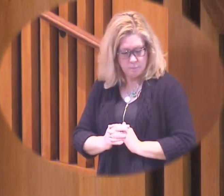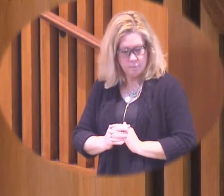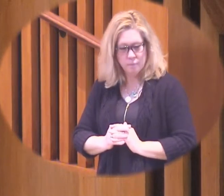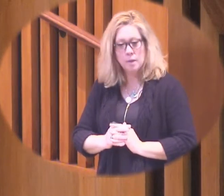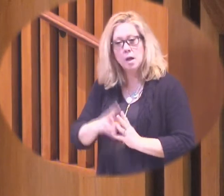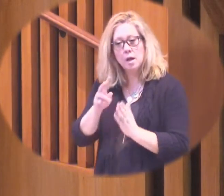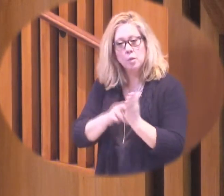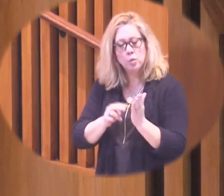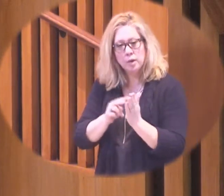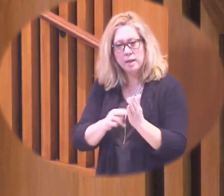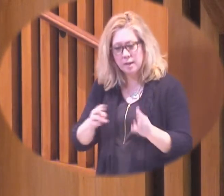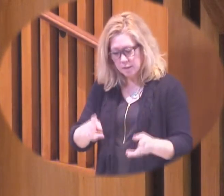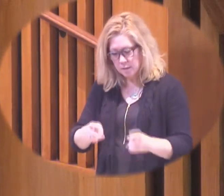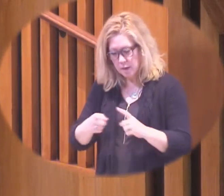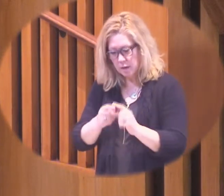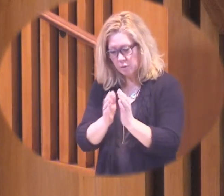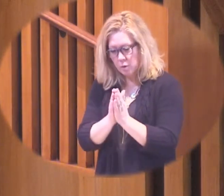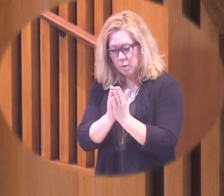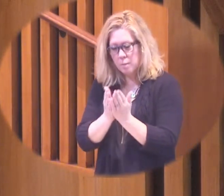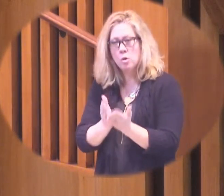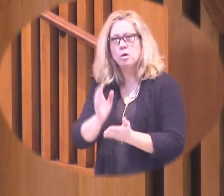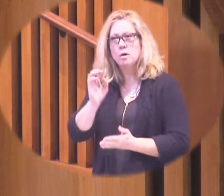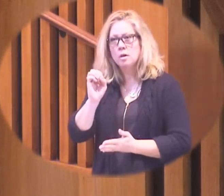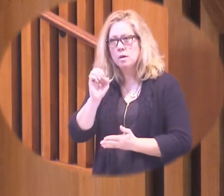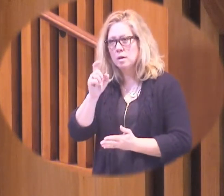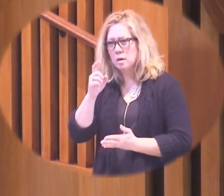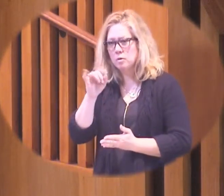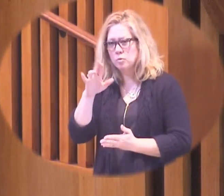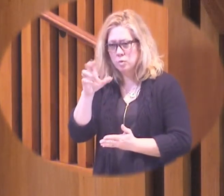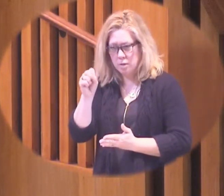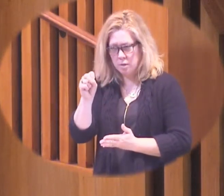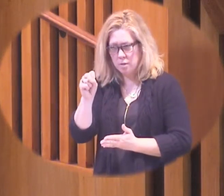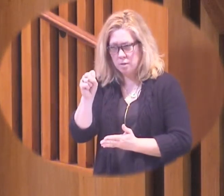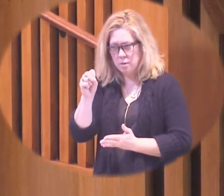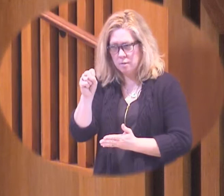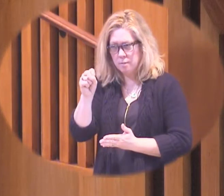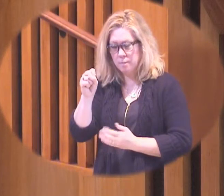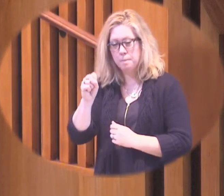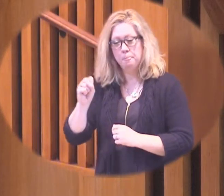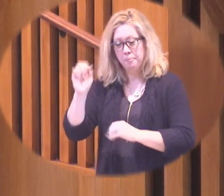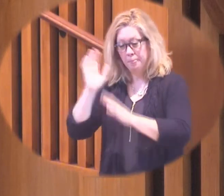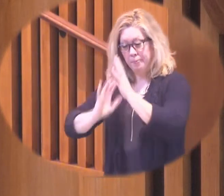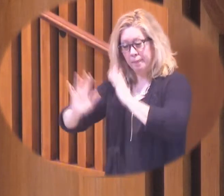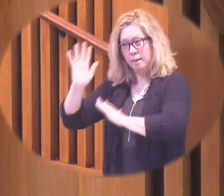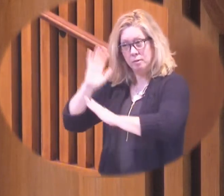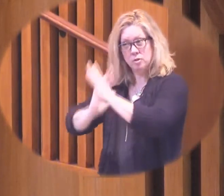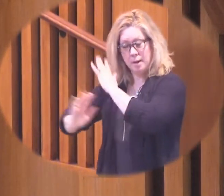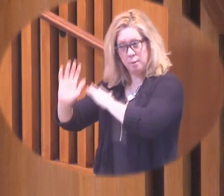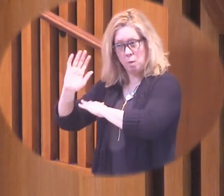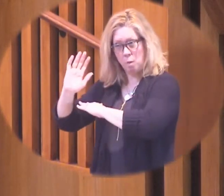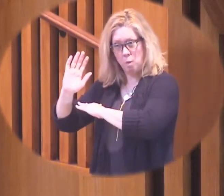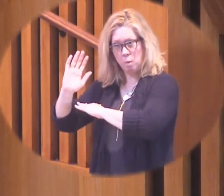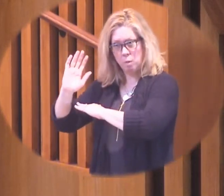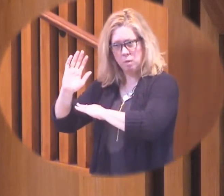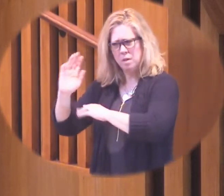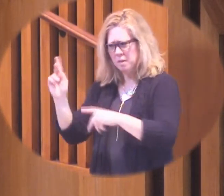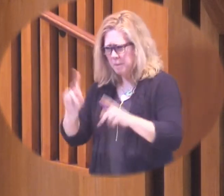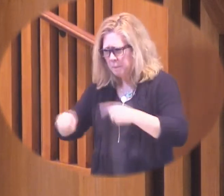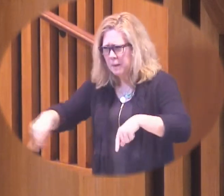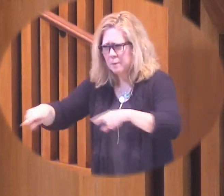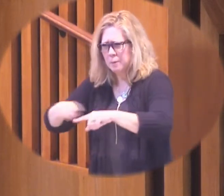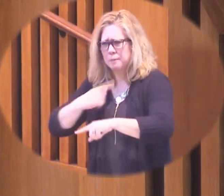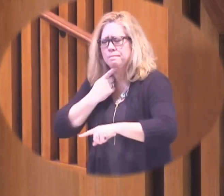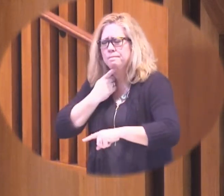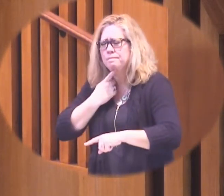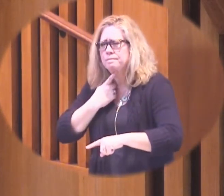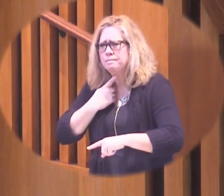A reading from the book of Exodus. In those days, in their thirst for water,